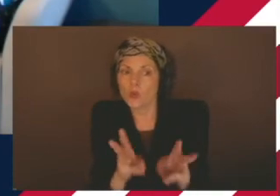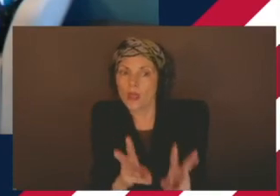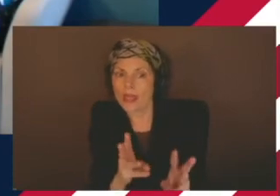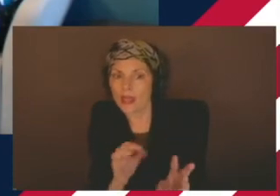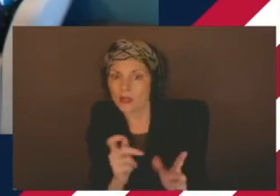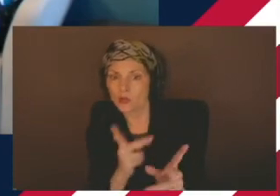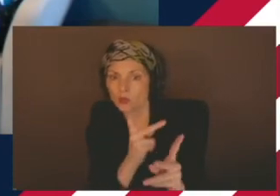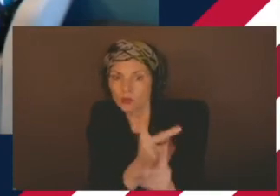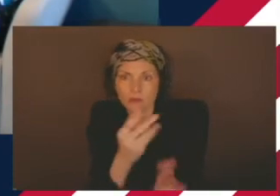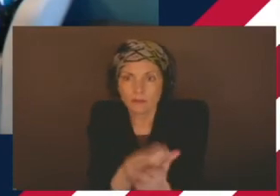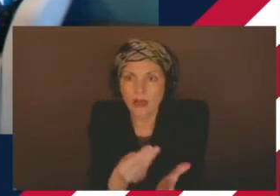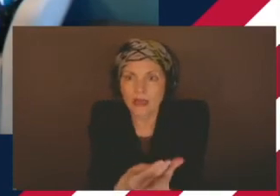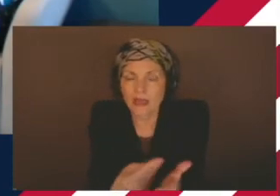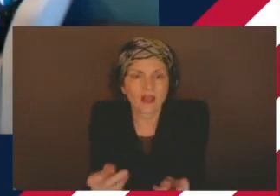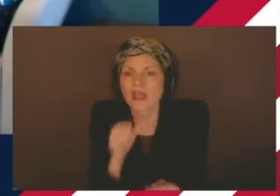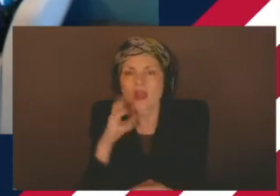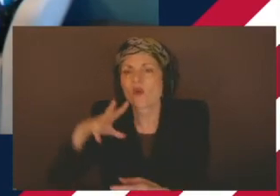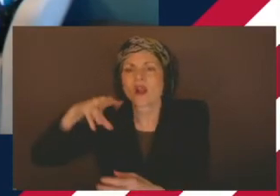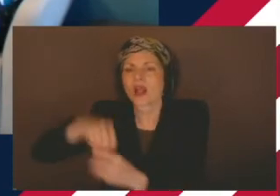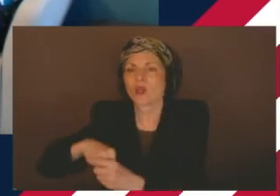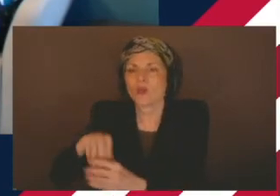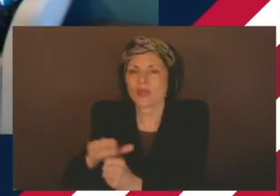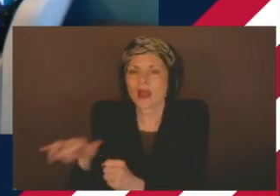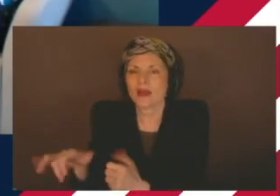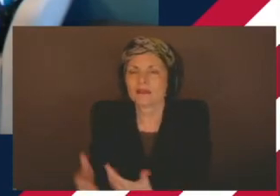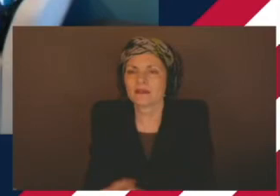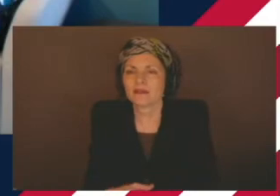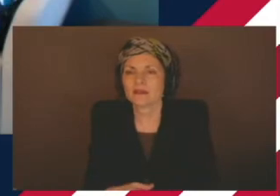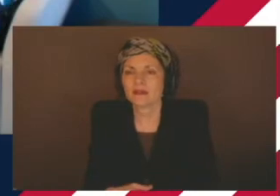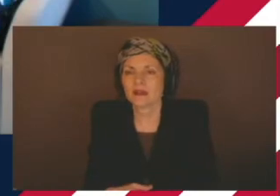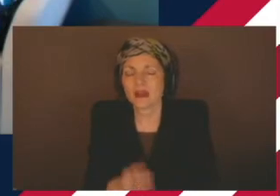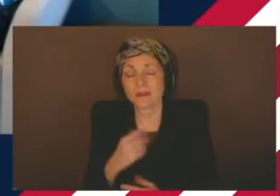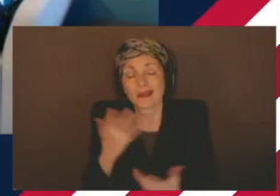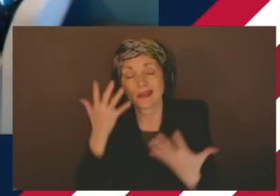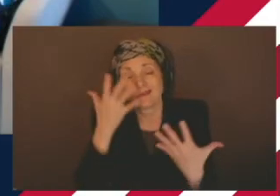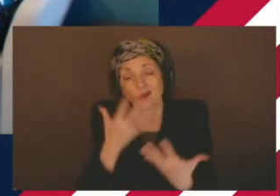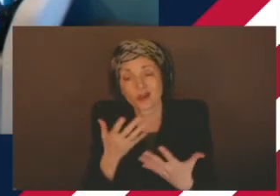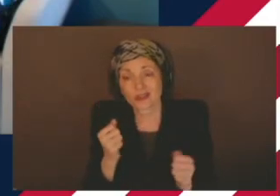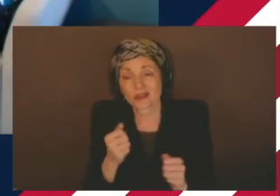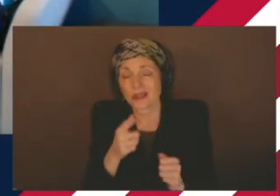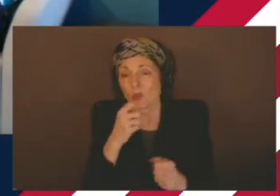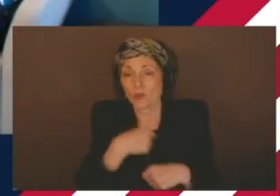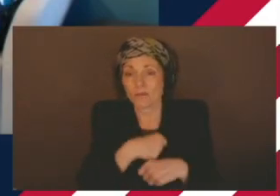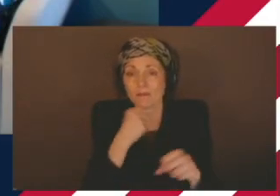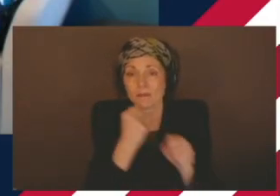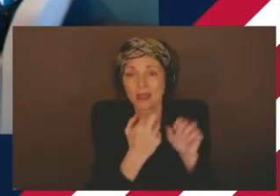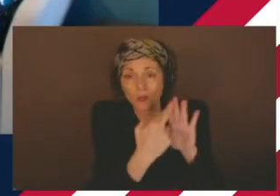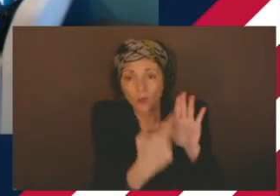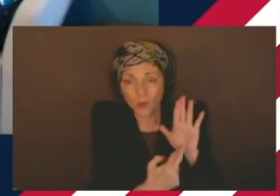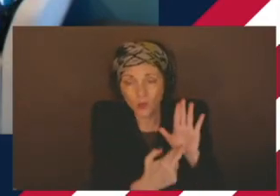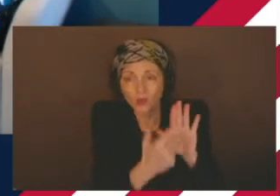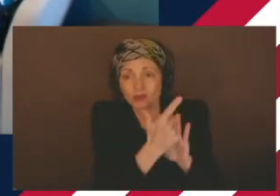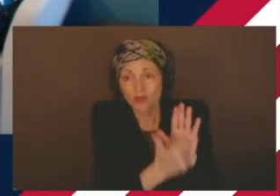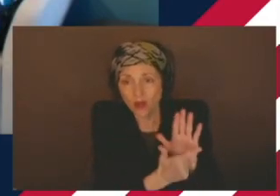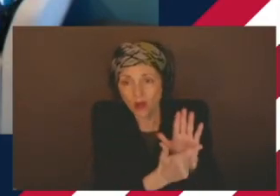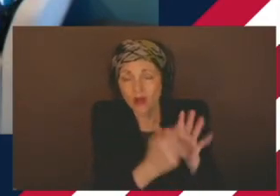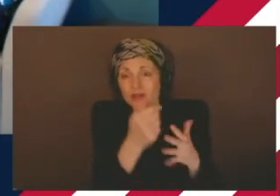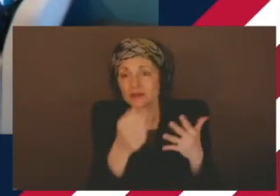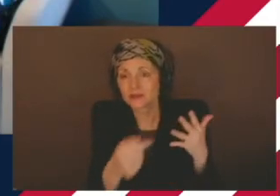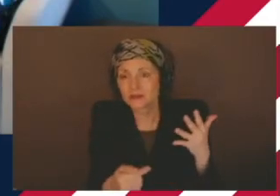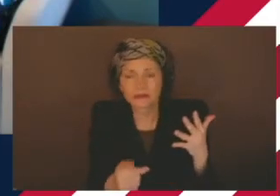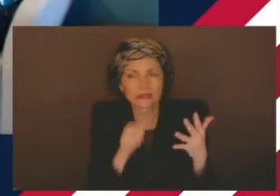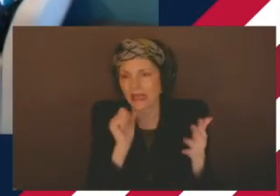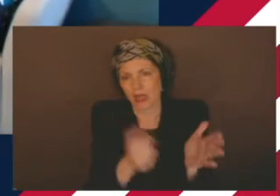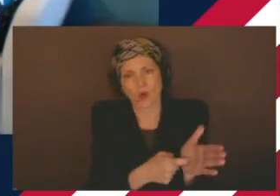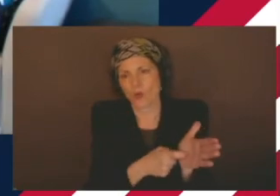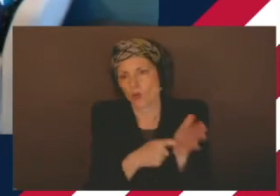And unfortunately, our regulators in the financial space, so our financial regulators are not